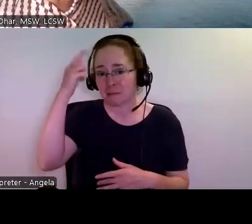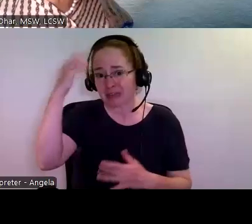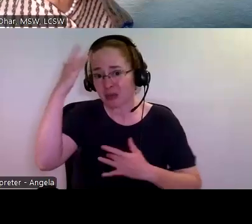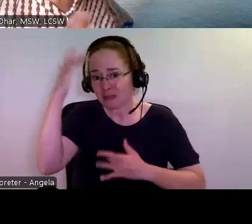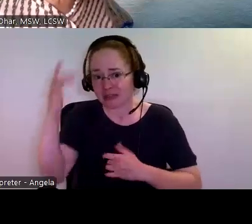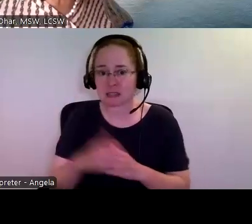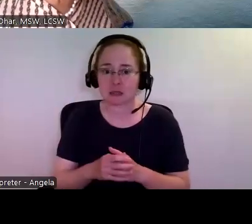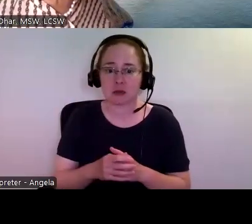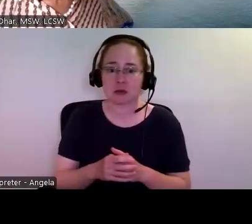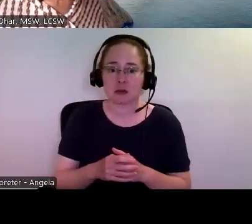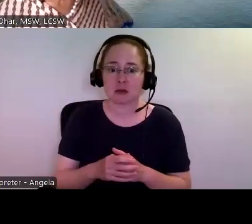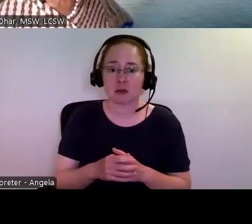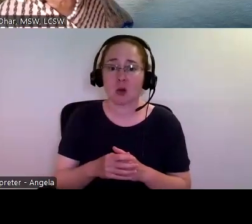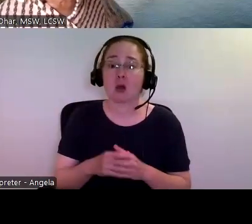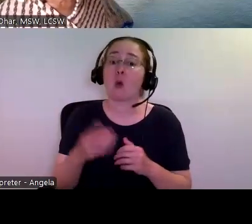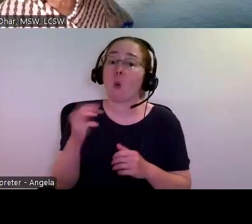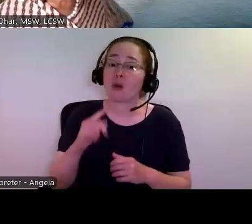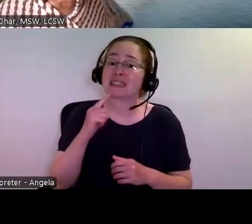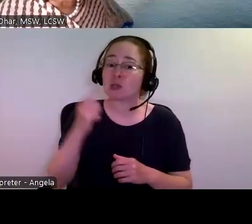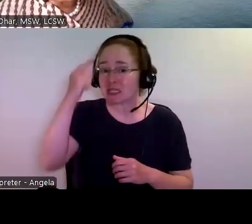mental illness with disruptive behaviors.